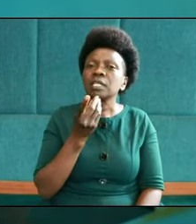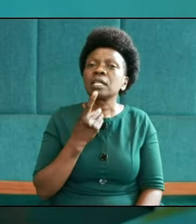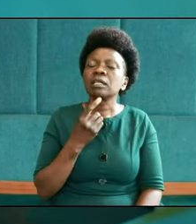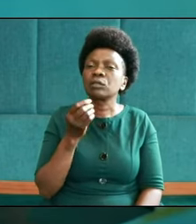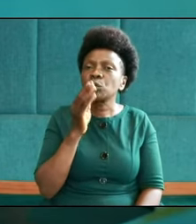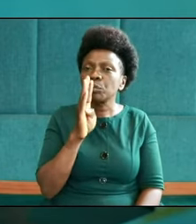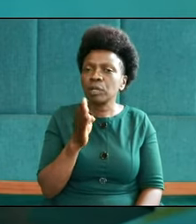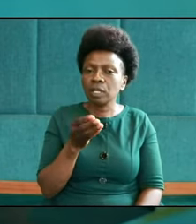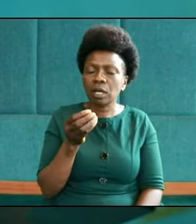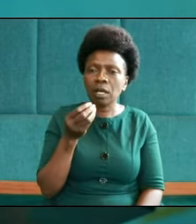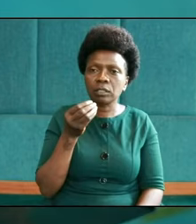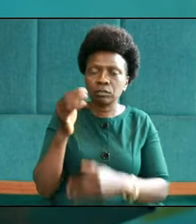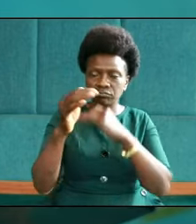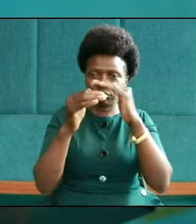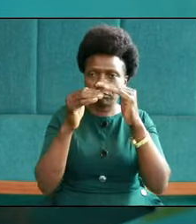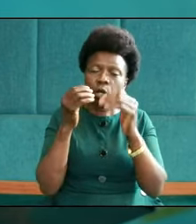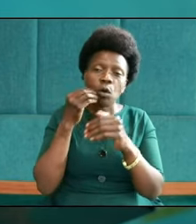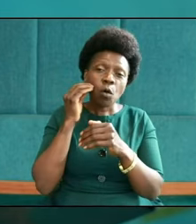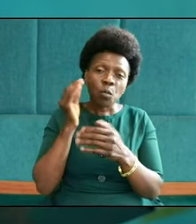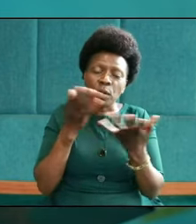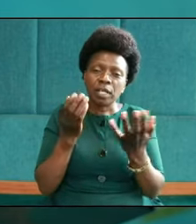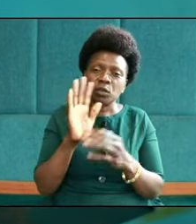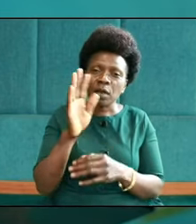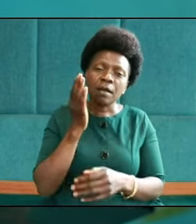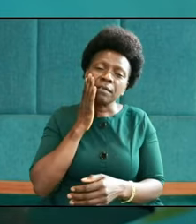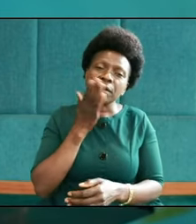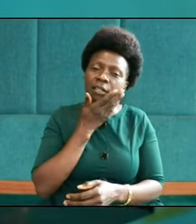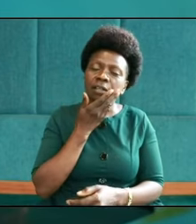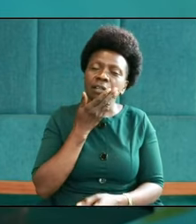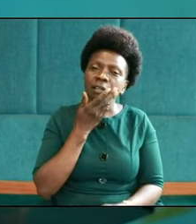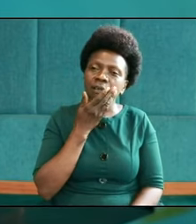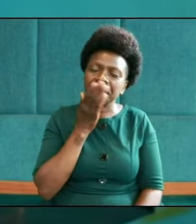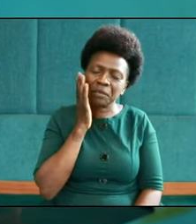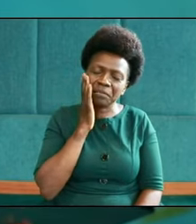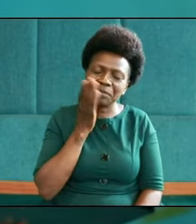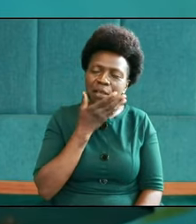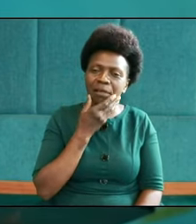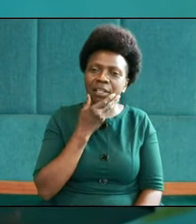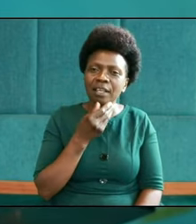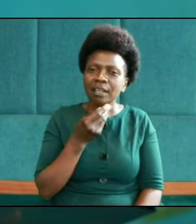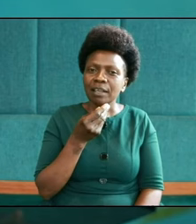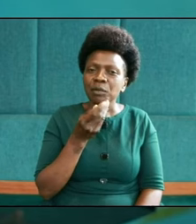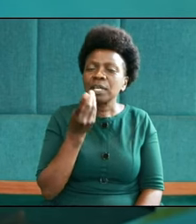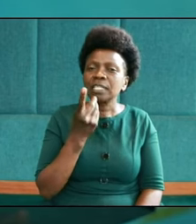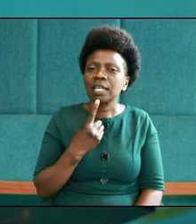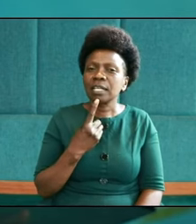where there is father and mother, but there is a home where our father is God himself.